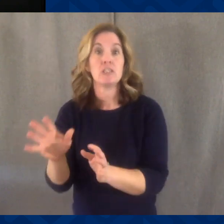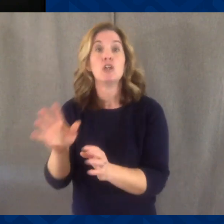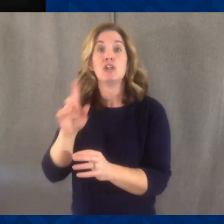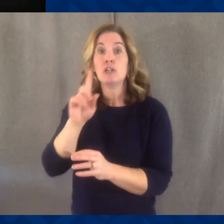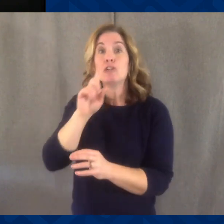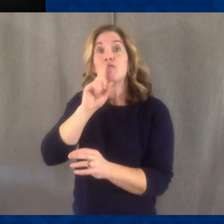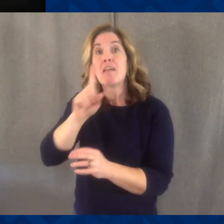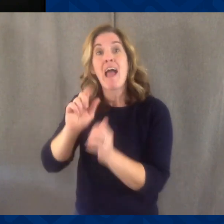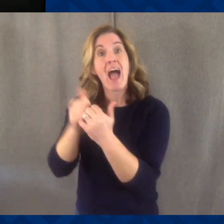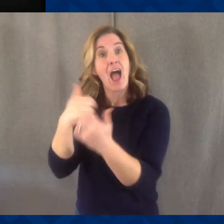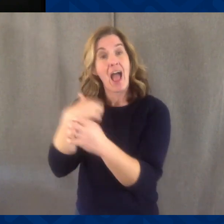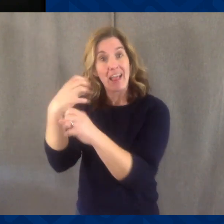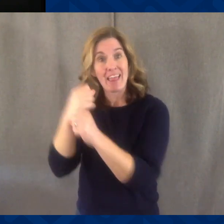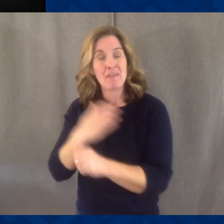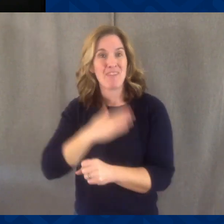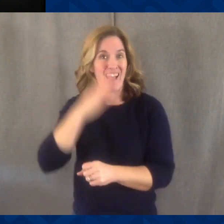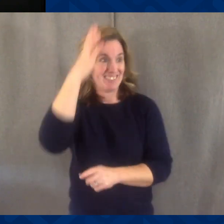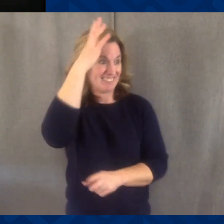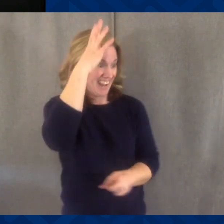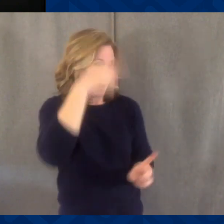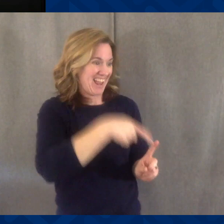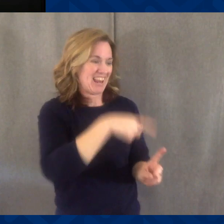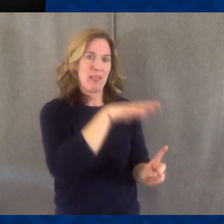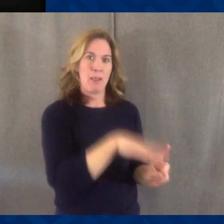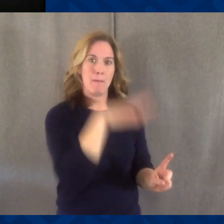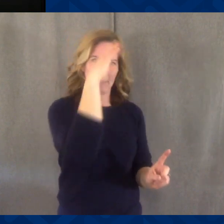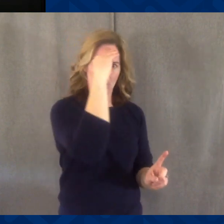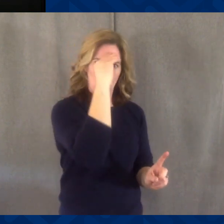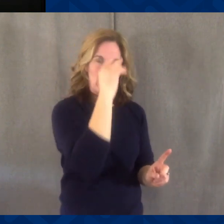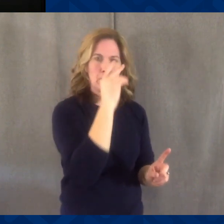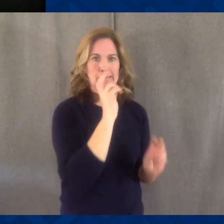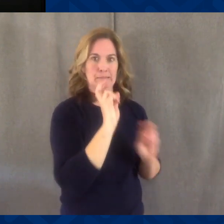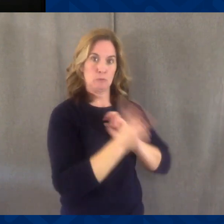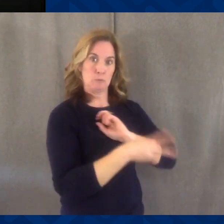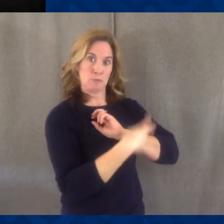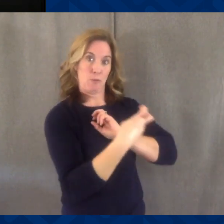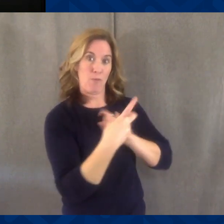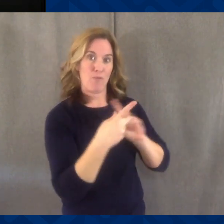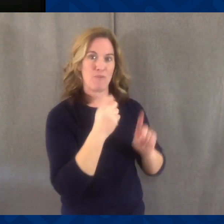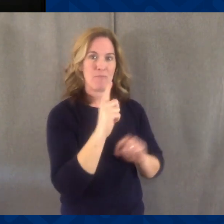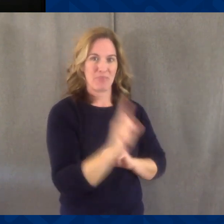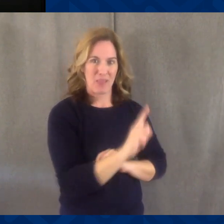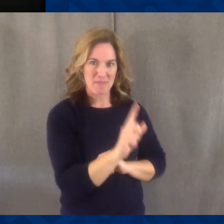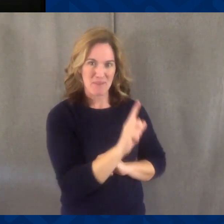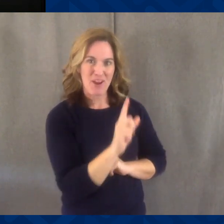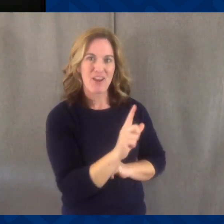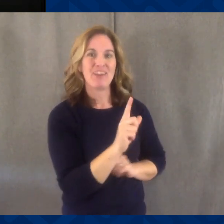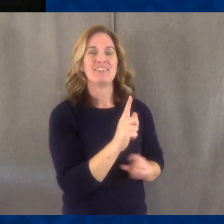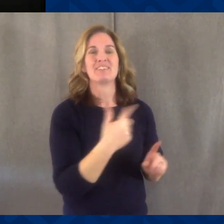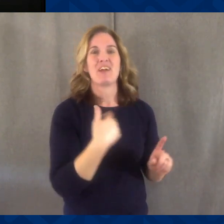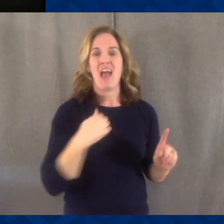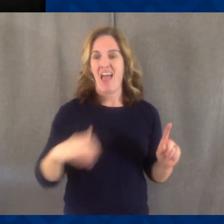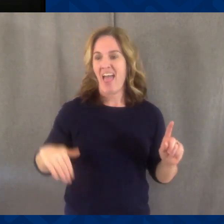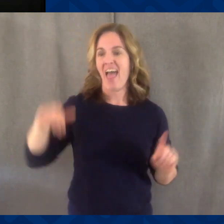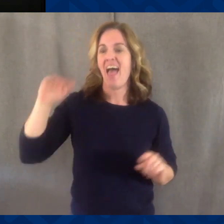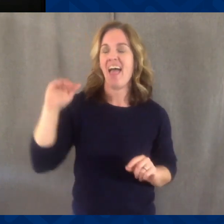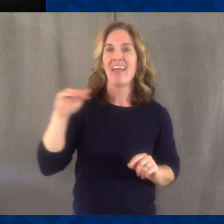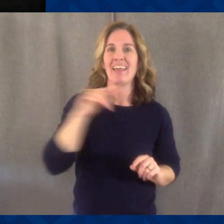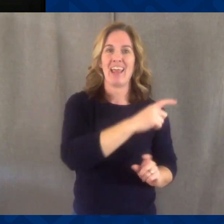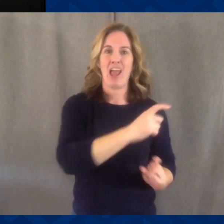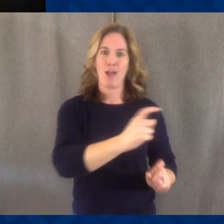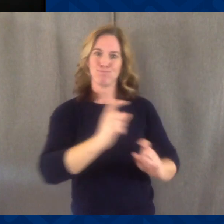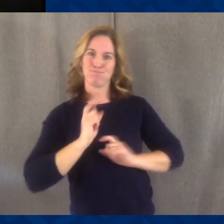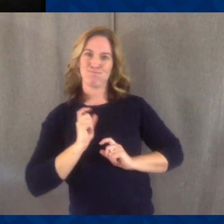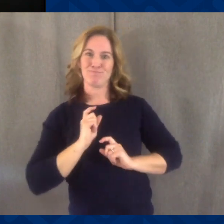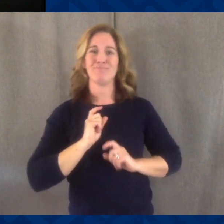the library by my dad when he was a little boy. So when I came of age, my father kindly decided to bequeath his stolen goods